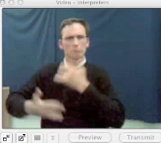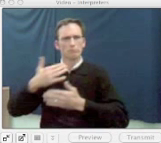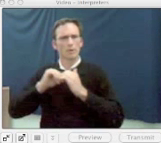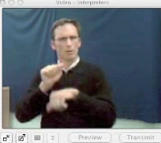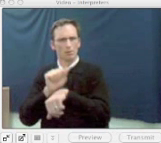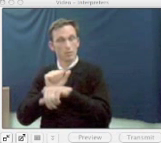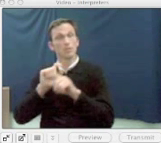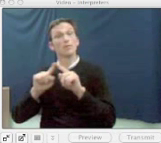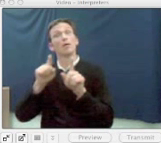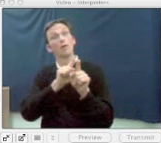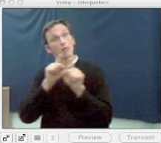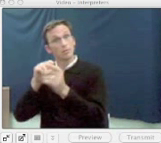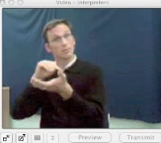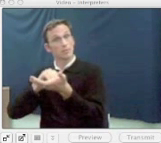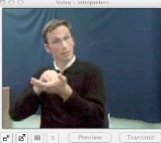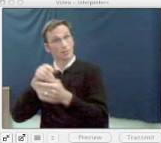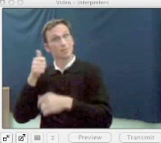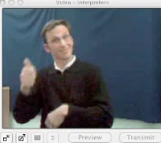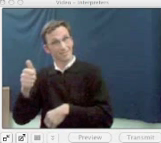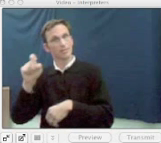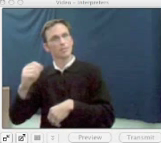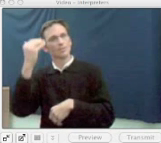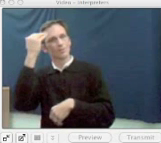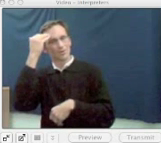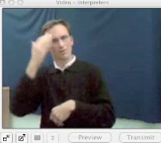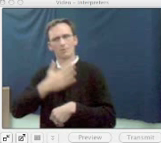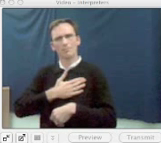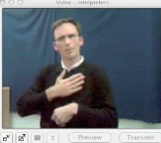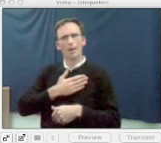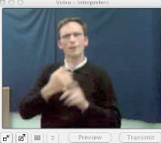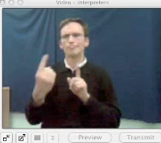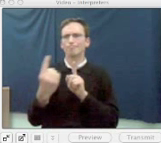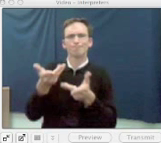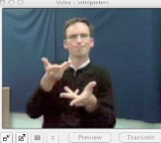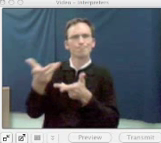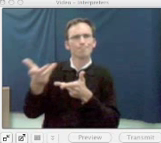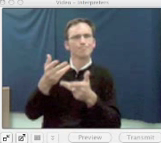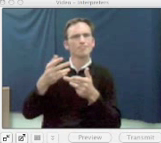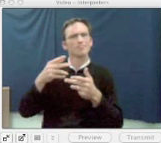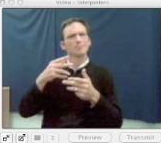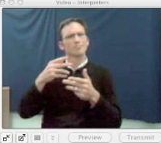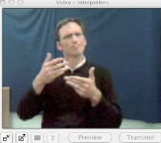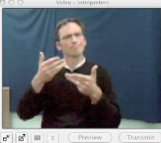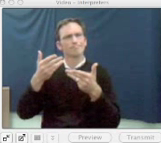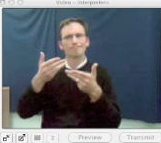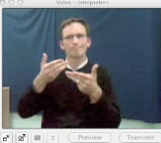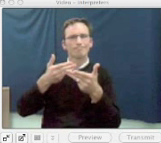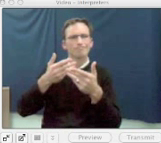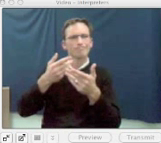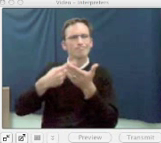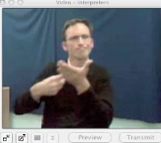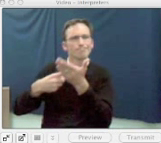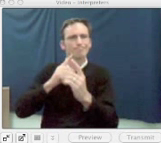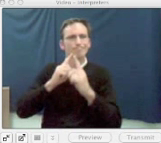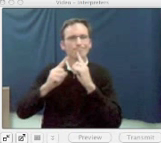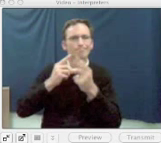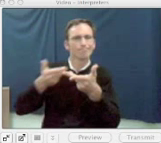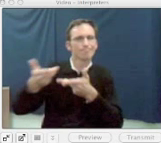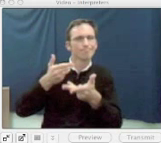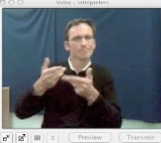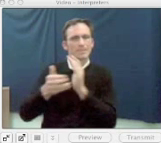able to have interpersonal skills. They need to know how to effectively interact